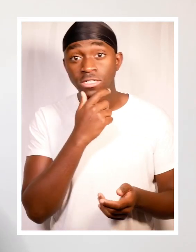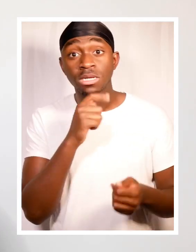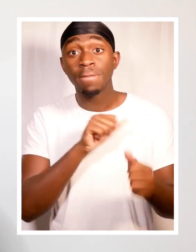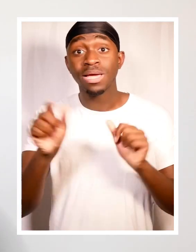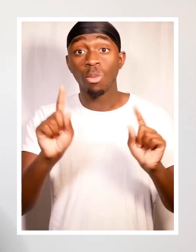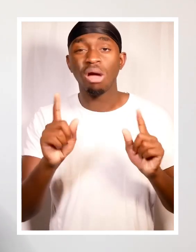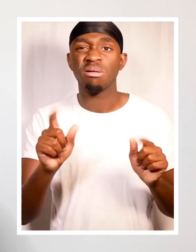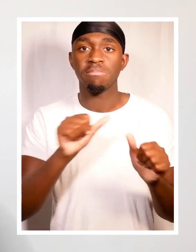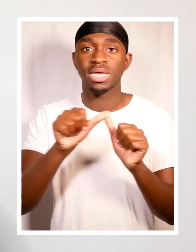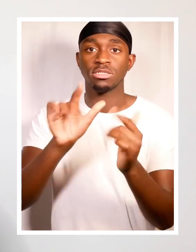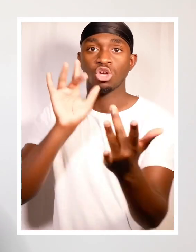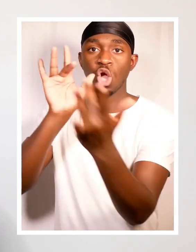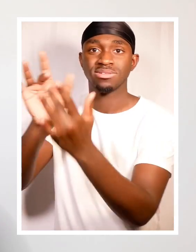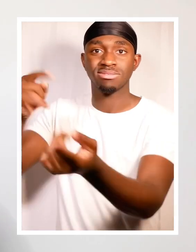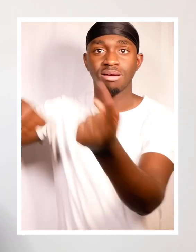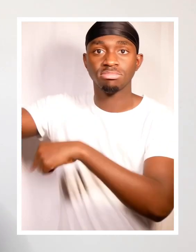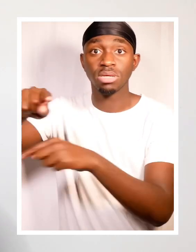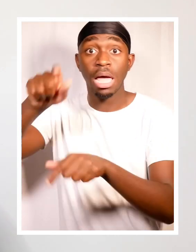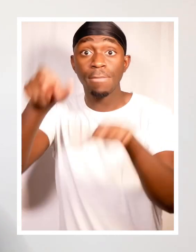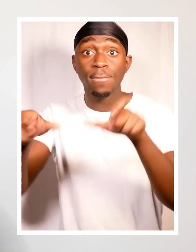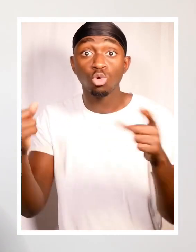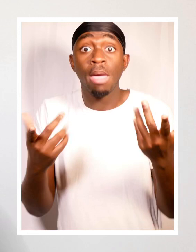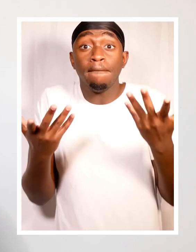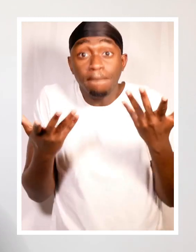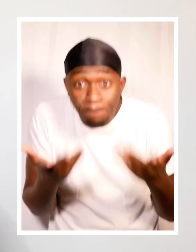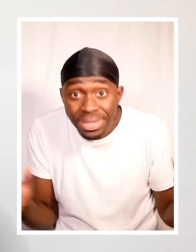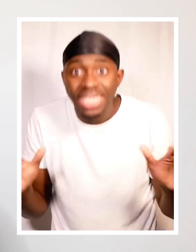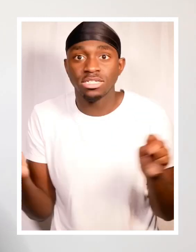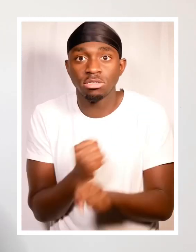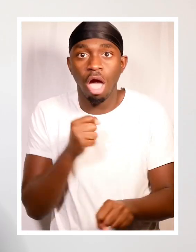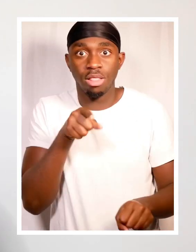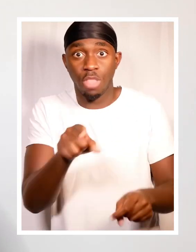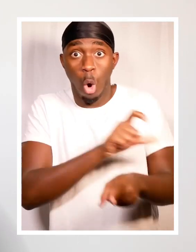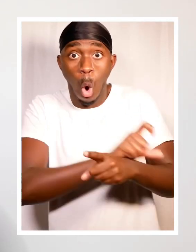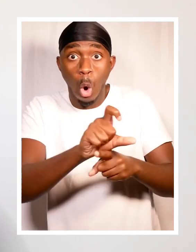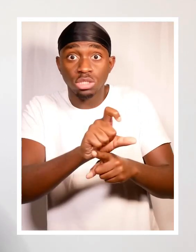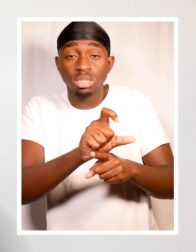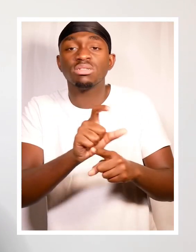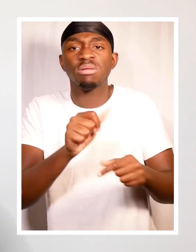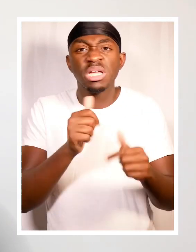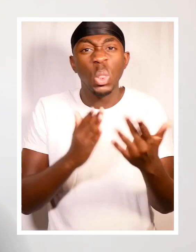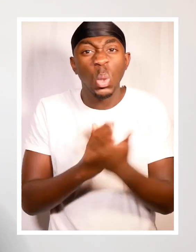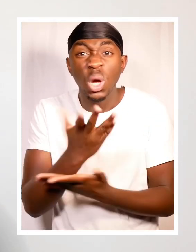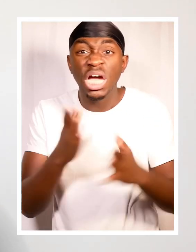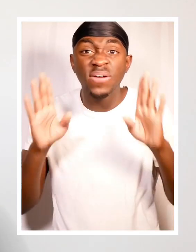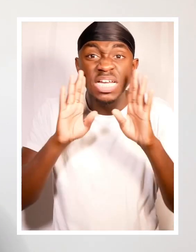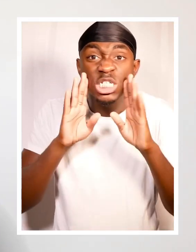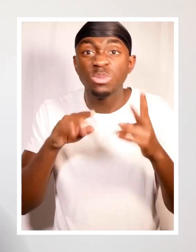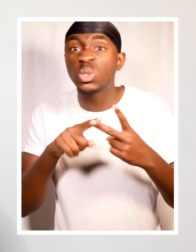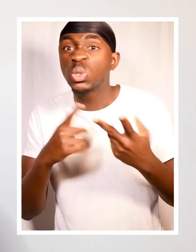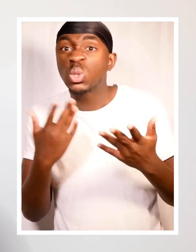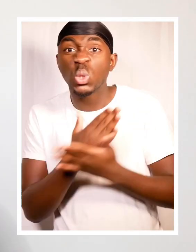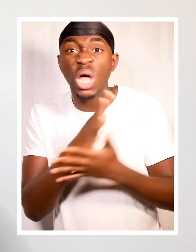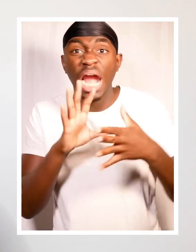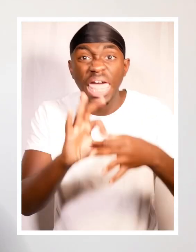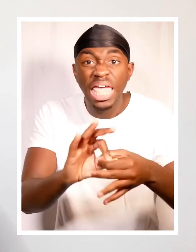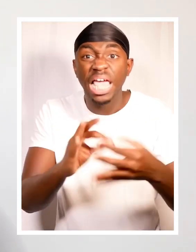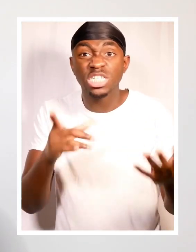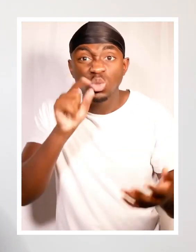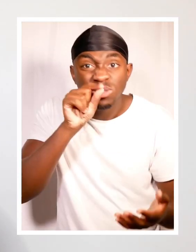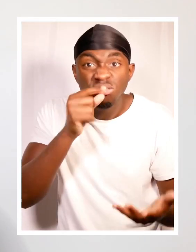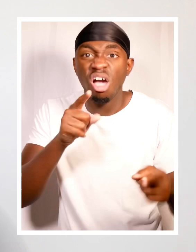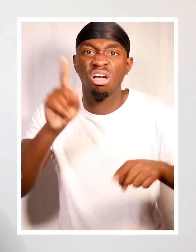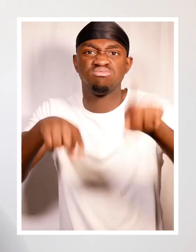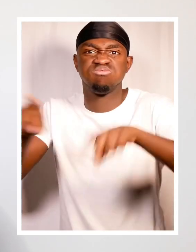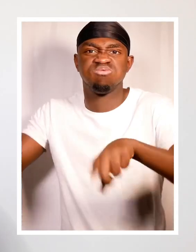front end back end a bit of databases that was basically a summary of how my boot camp was like and when i was even researching